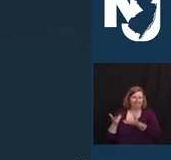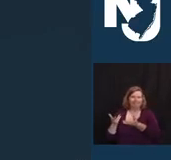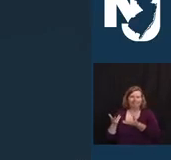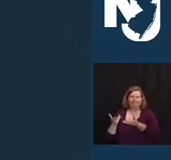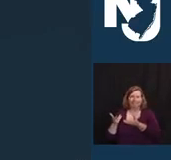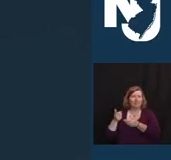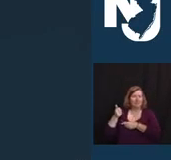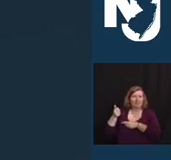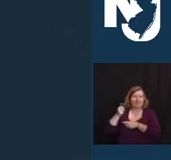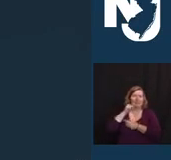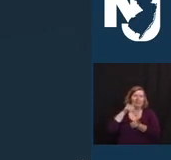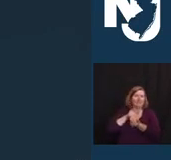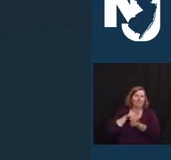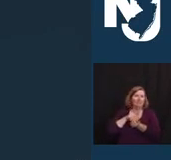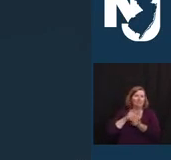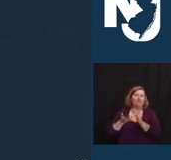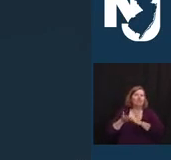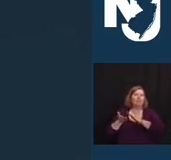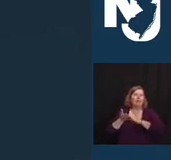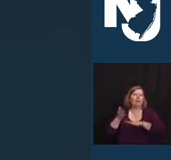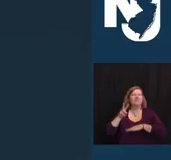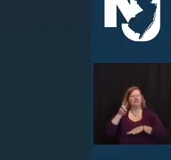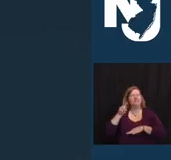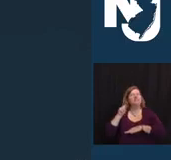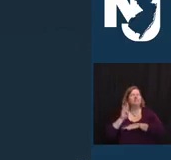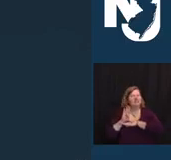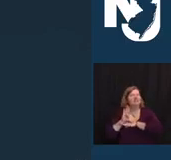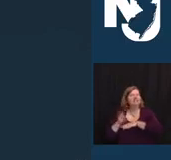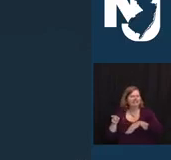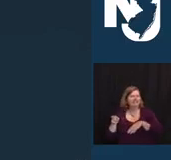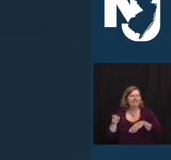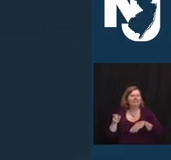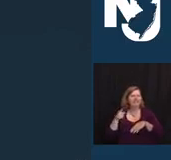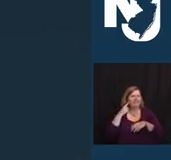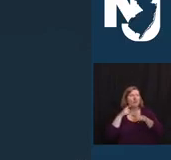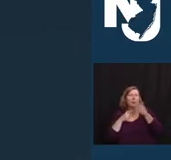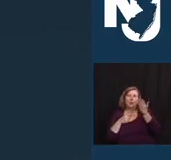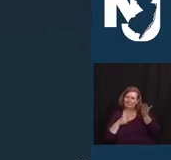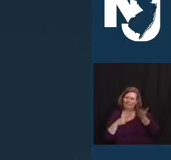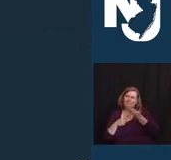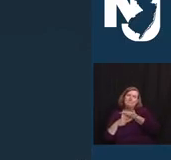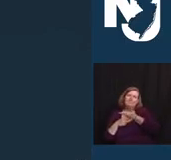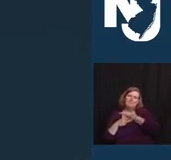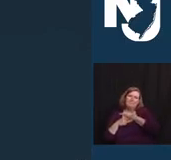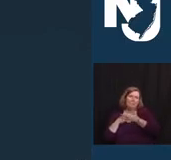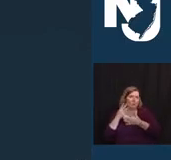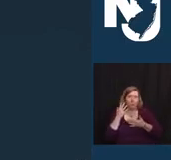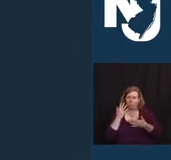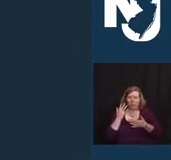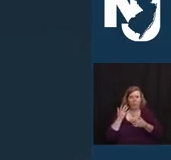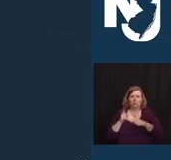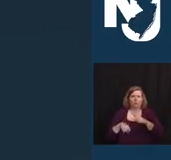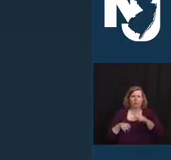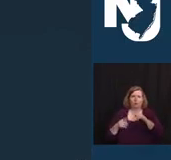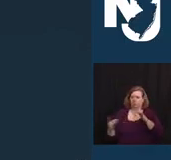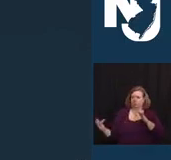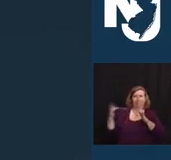doctor, but she runs the veterinary hospital and ran it for Dr. Hamdan. And the reason she couldn't pick me up earlier, she